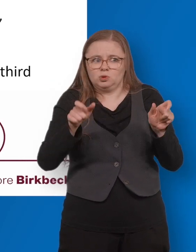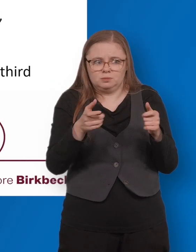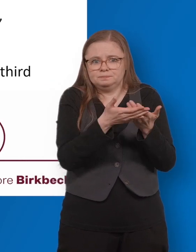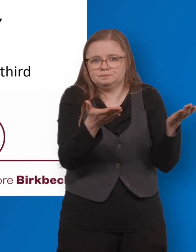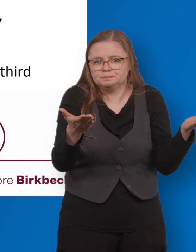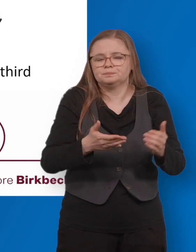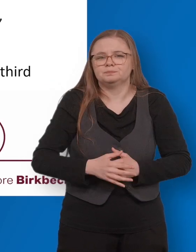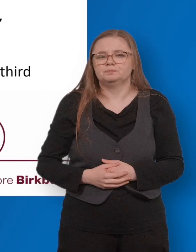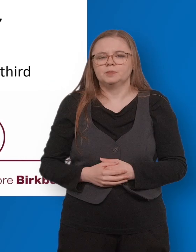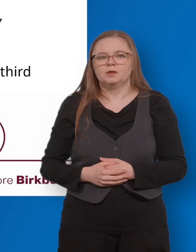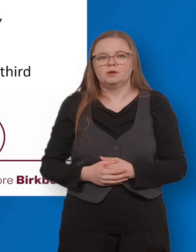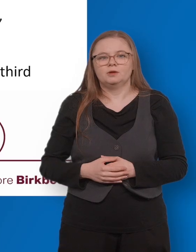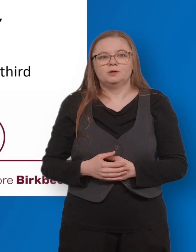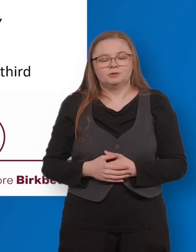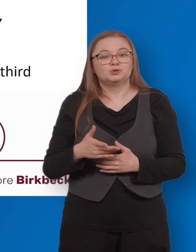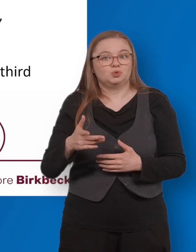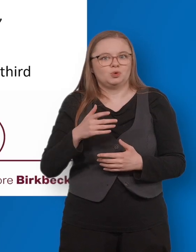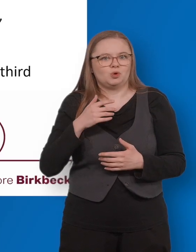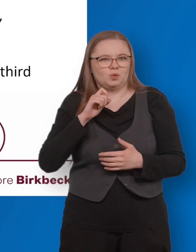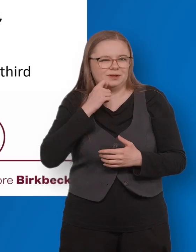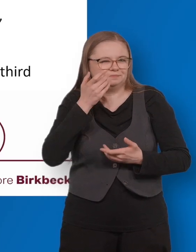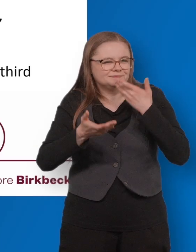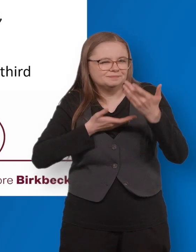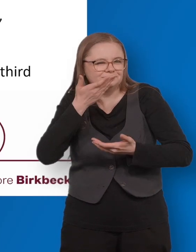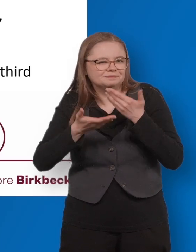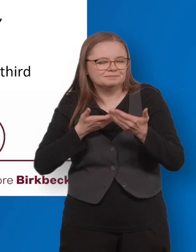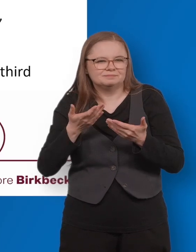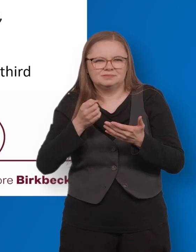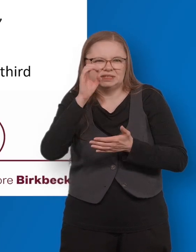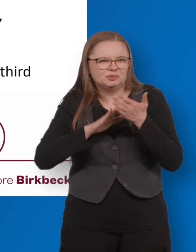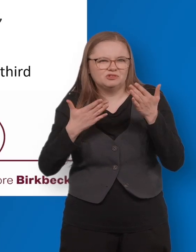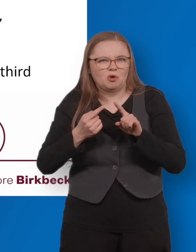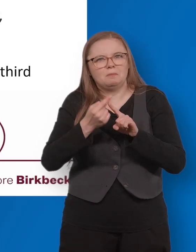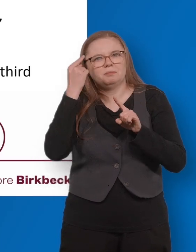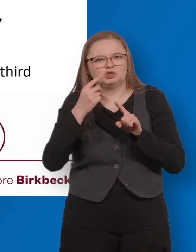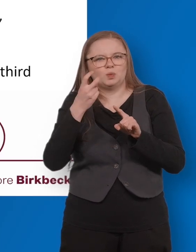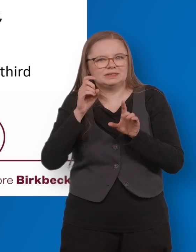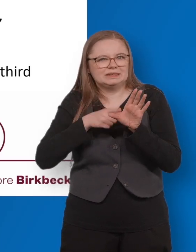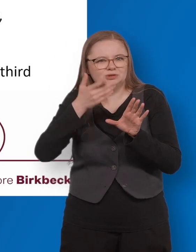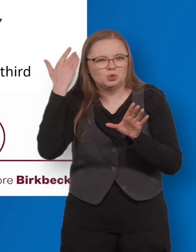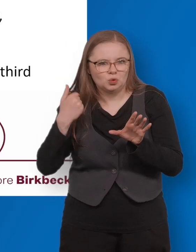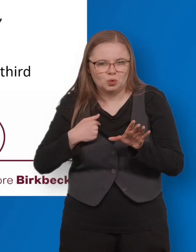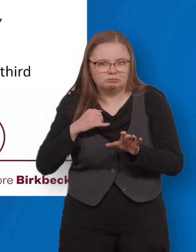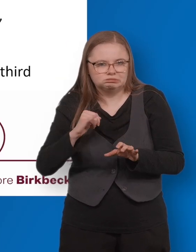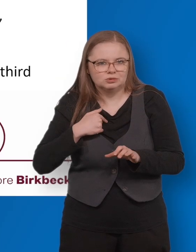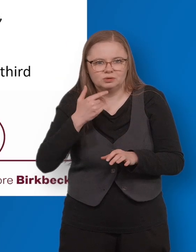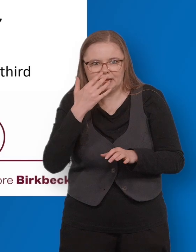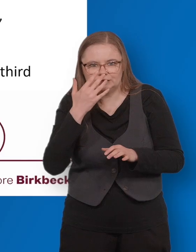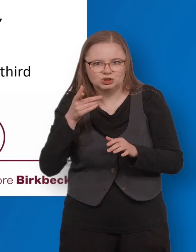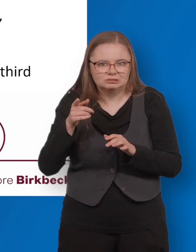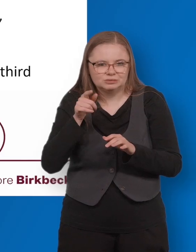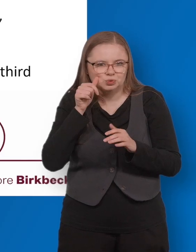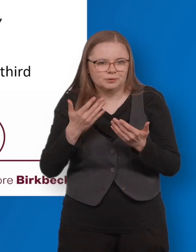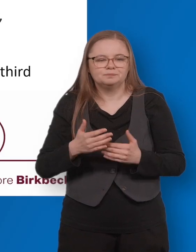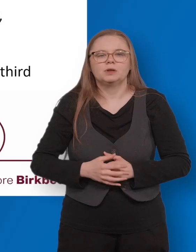you to listen to an anecdote from nearly 20 years ago, which tells you how old I am. So